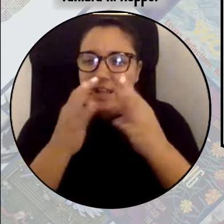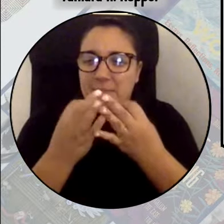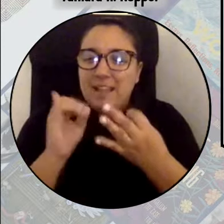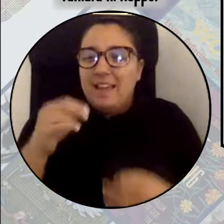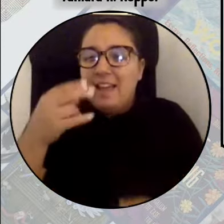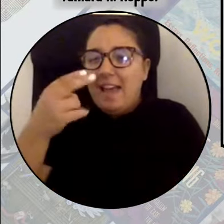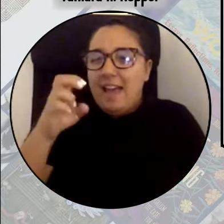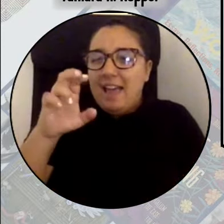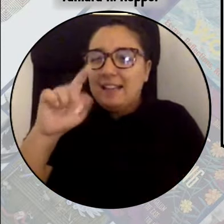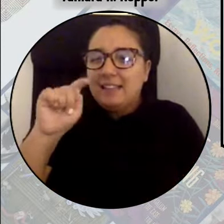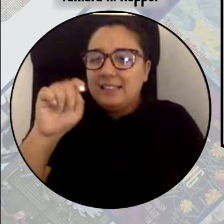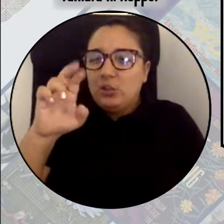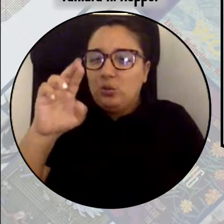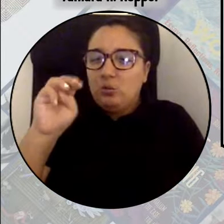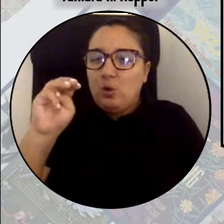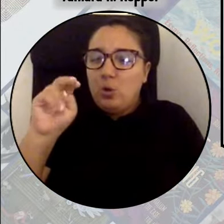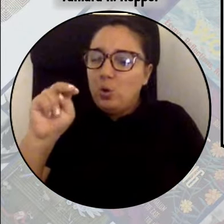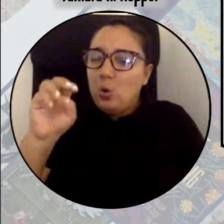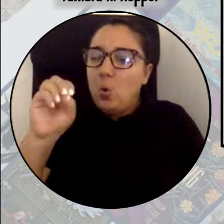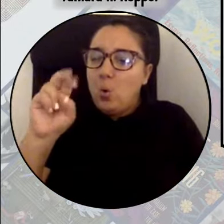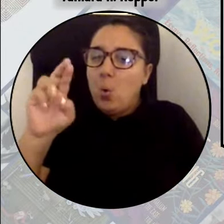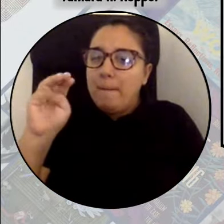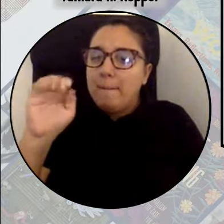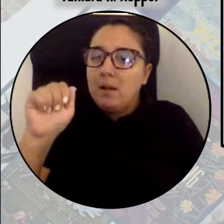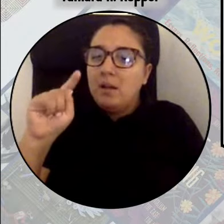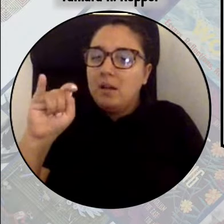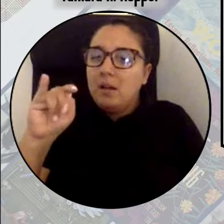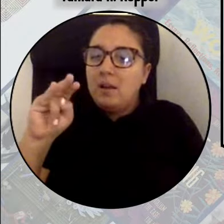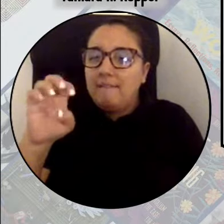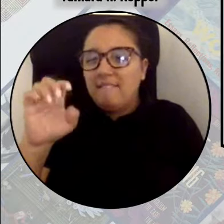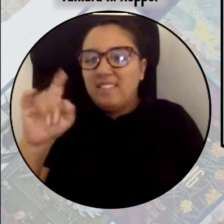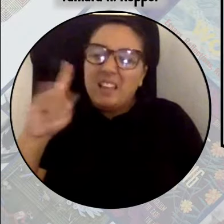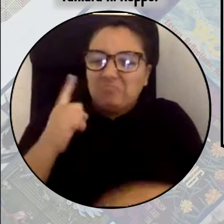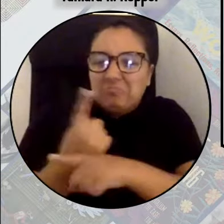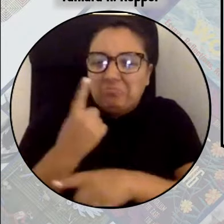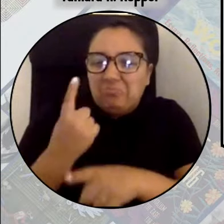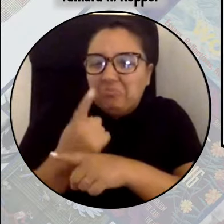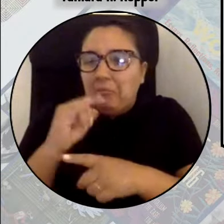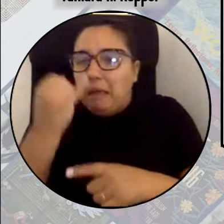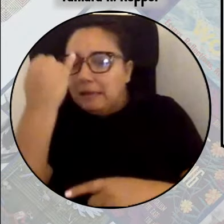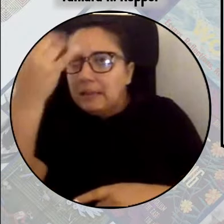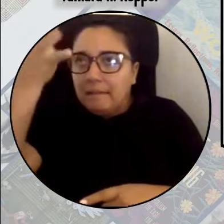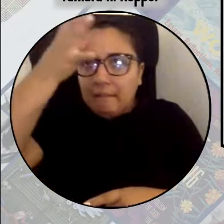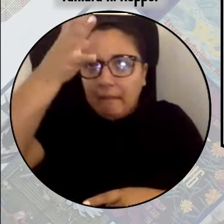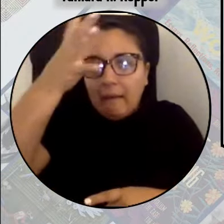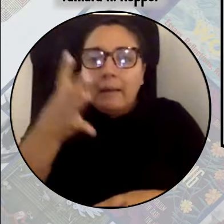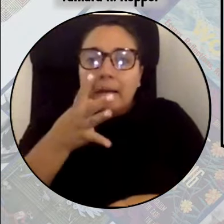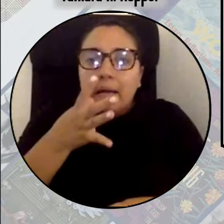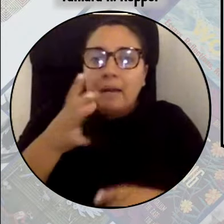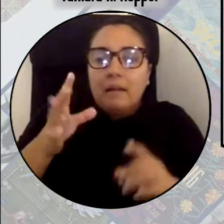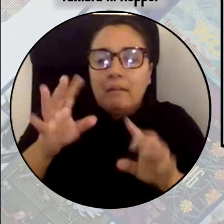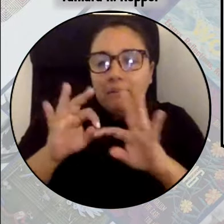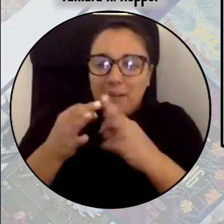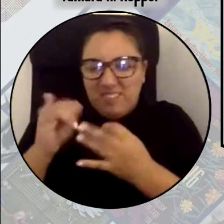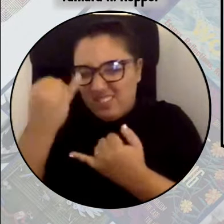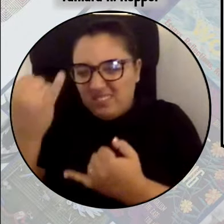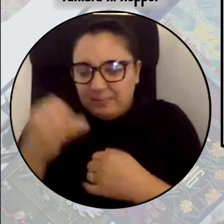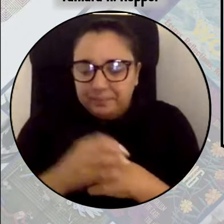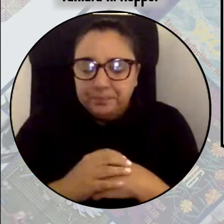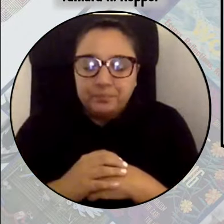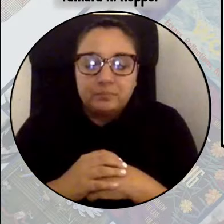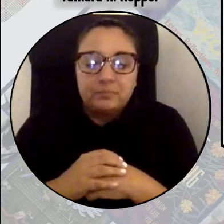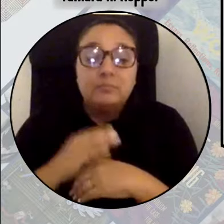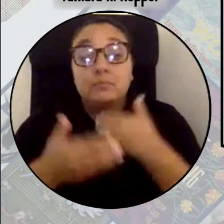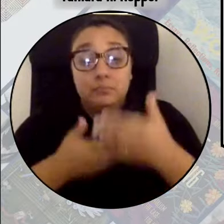is something here that we're going to be thinking about later when we get to the 1980s and 1990s in terms of